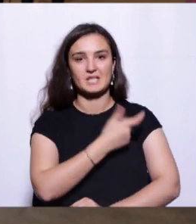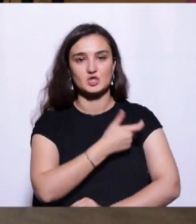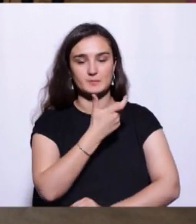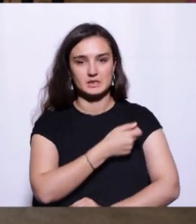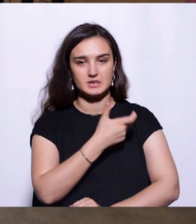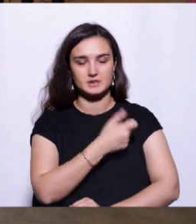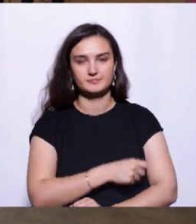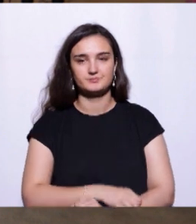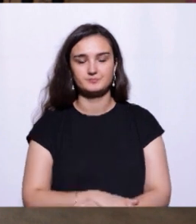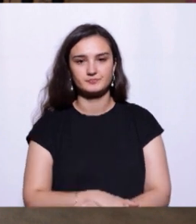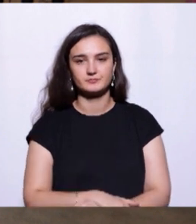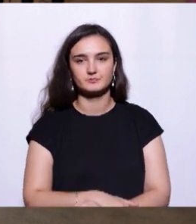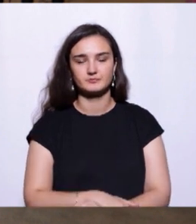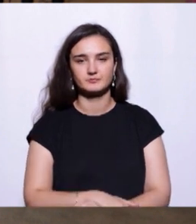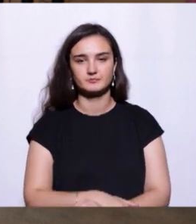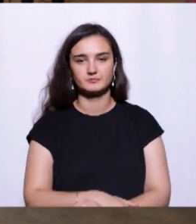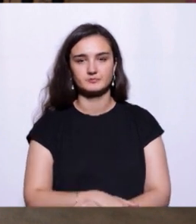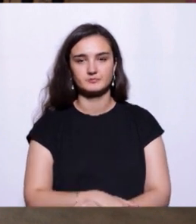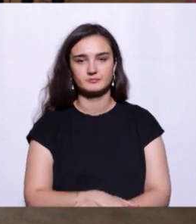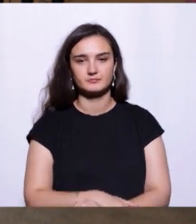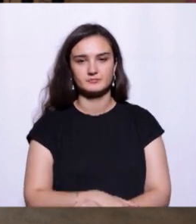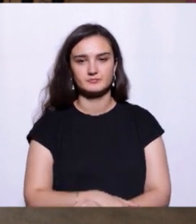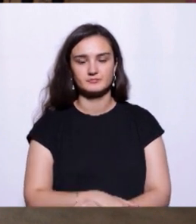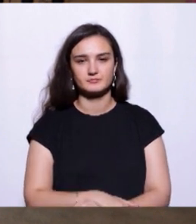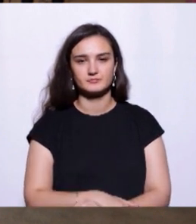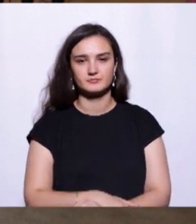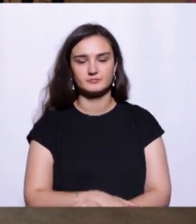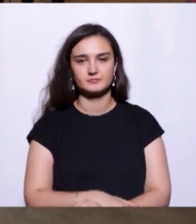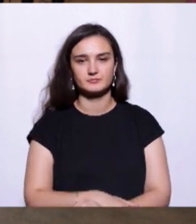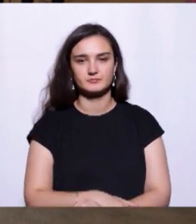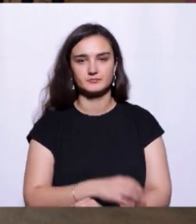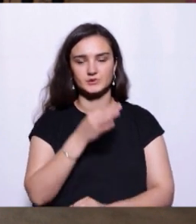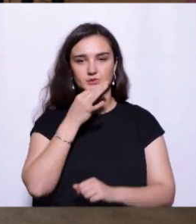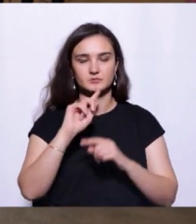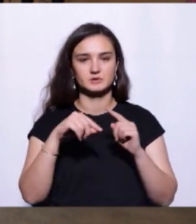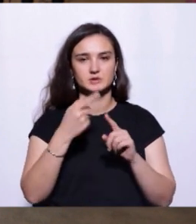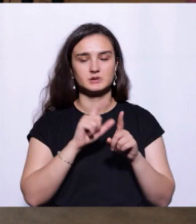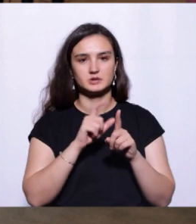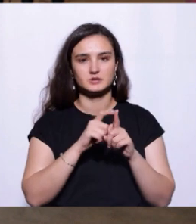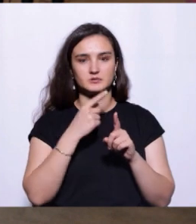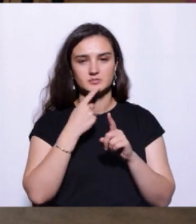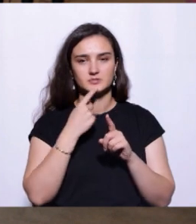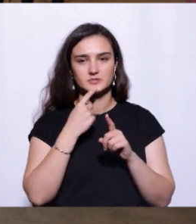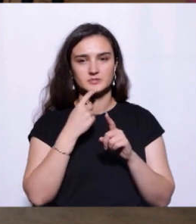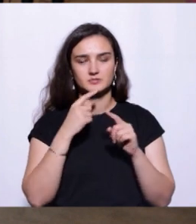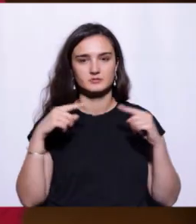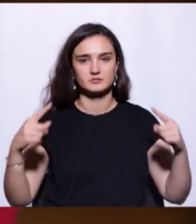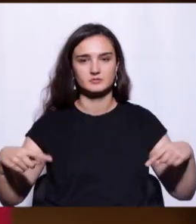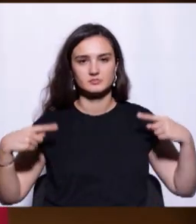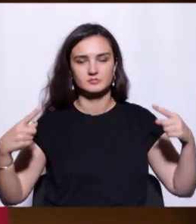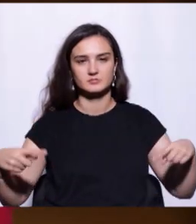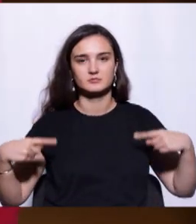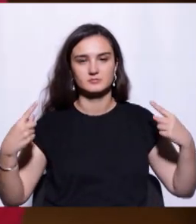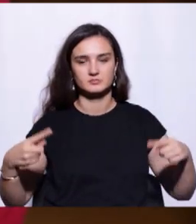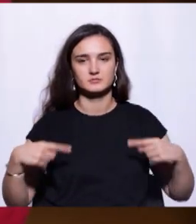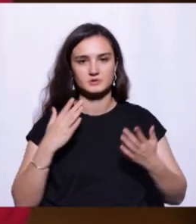Syringe, šprici. Let's look at our next word, which is wheelchair.